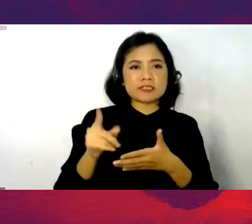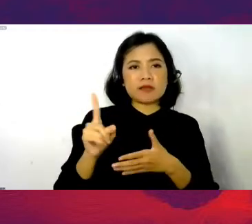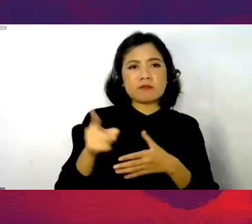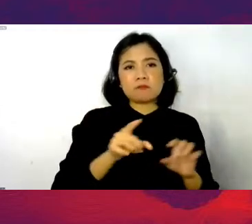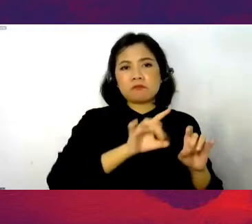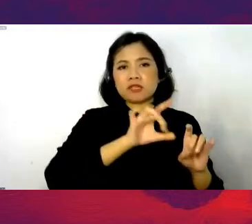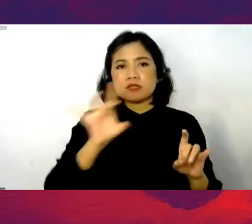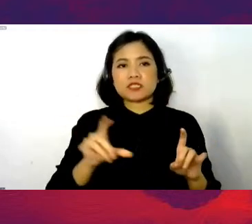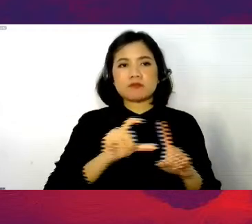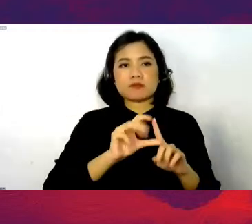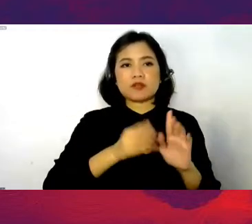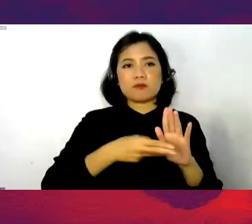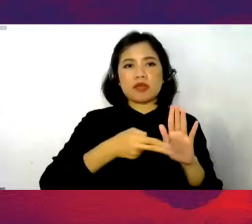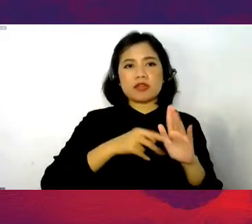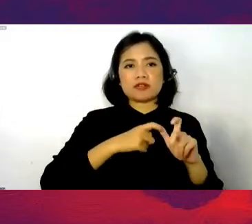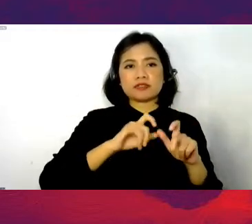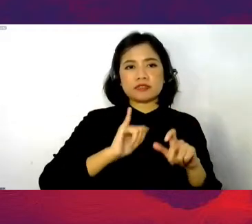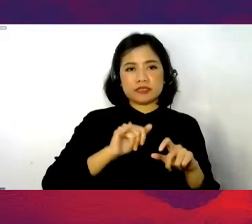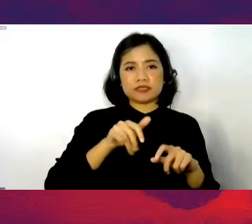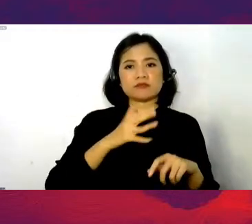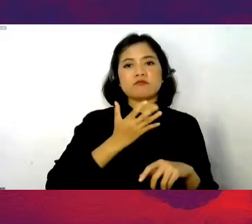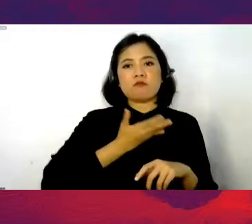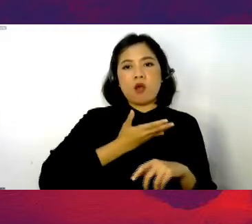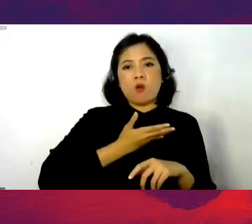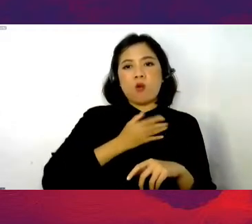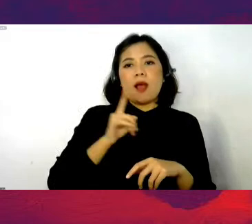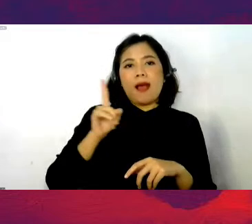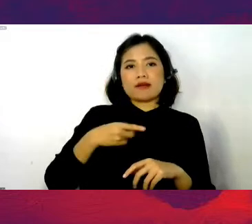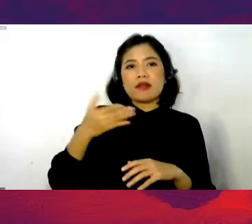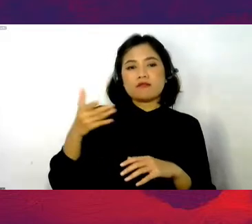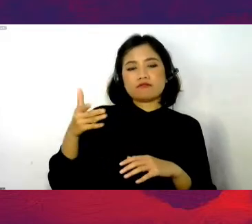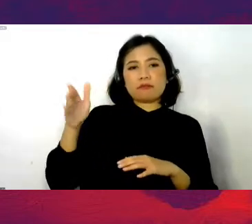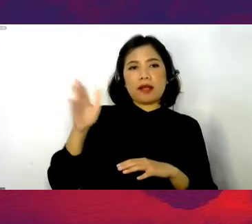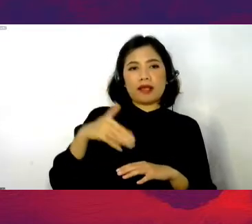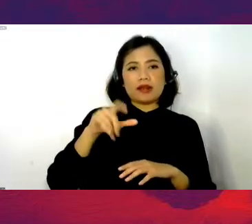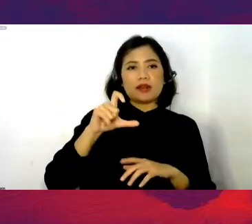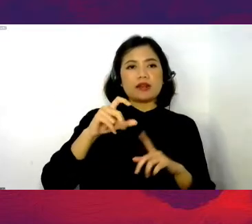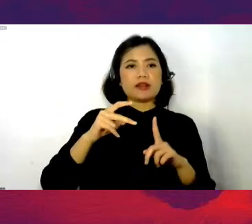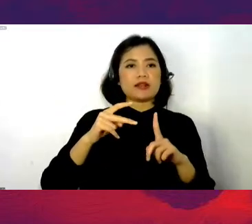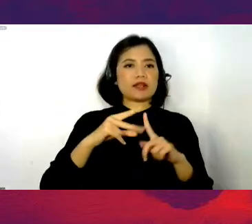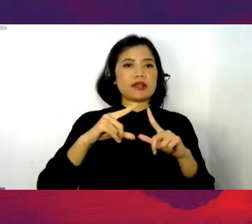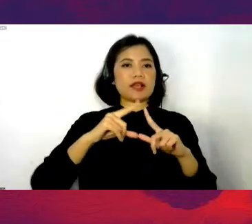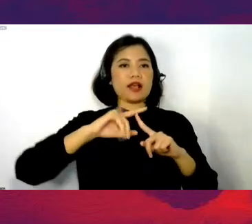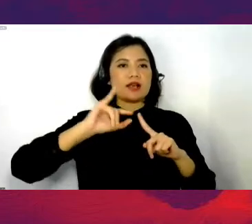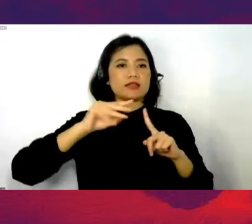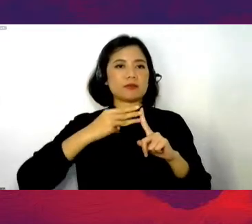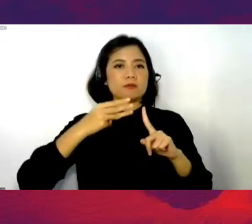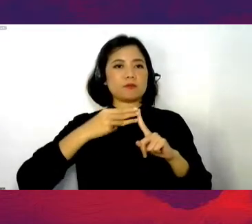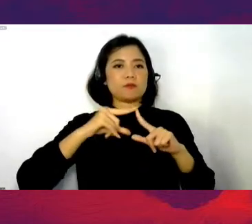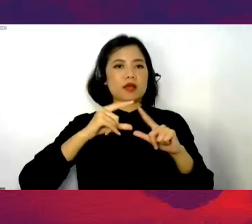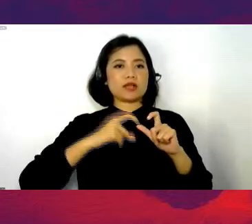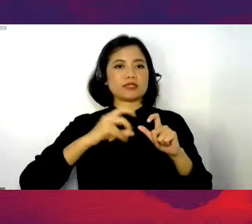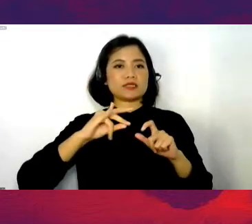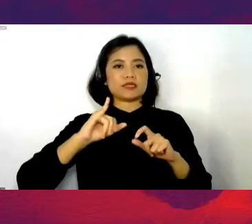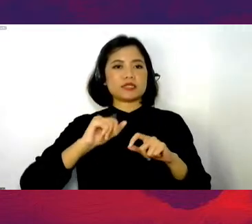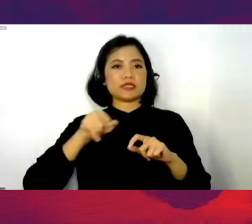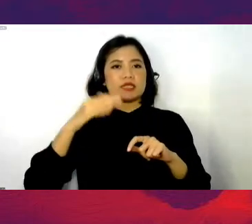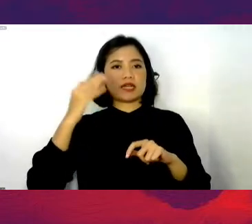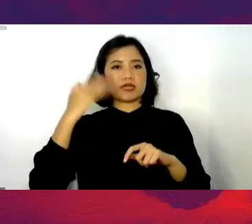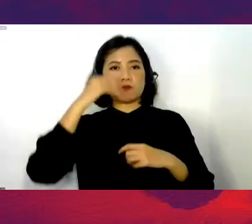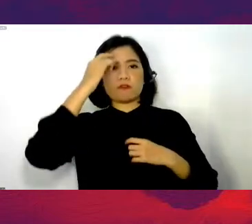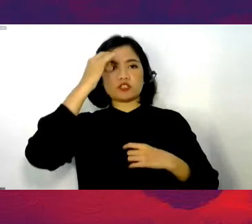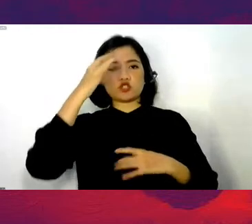University. I know he is supposed to be with his family in Chennai, and he made it here, and thank you so much for coming and